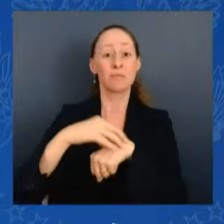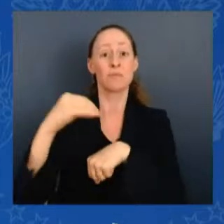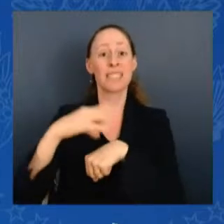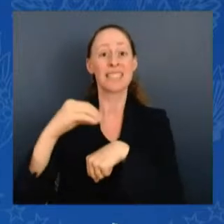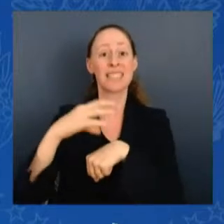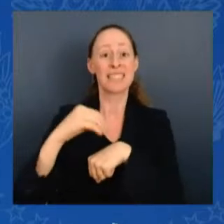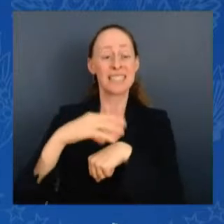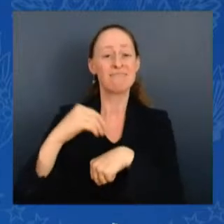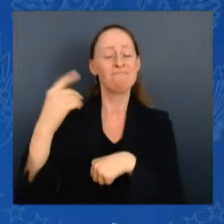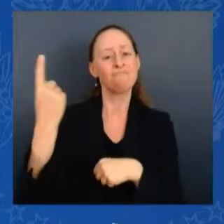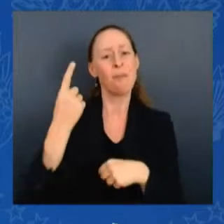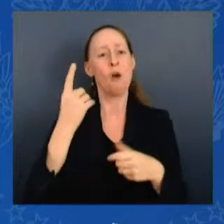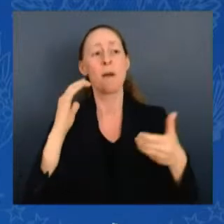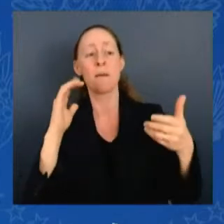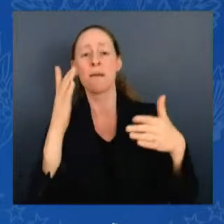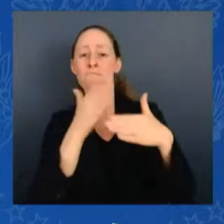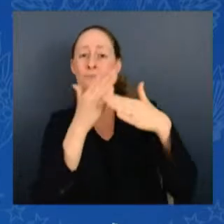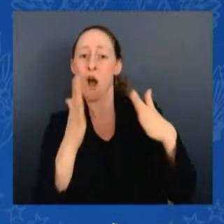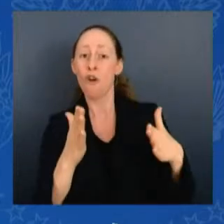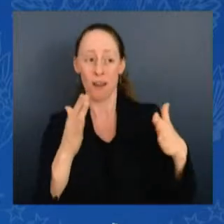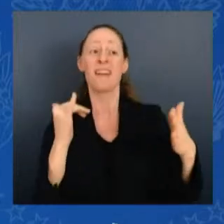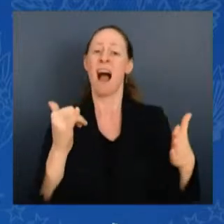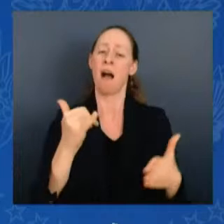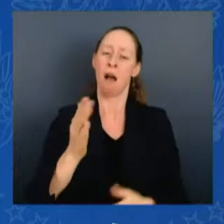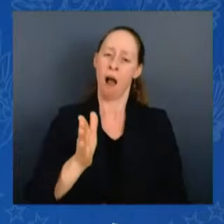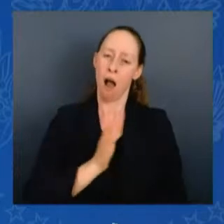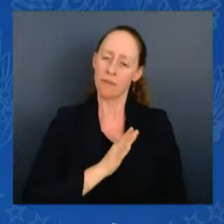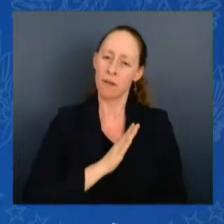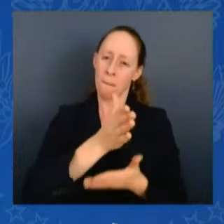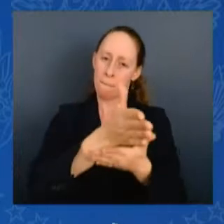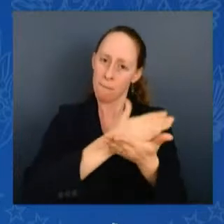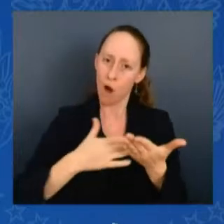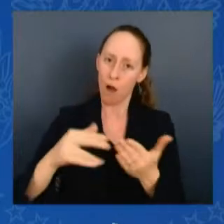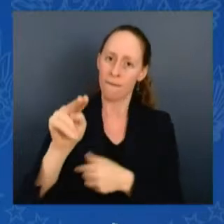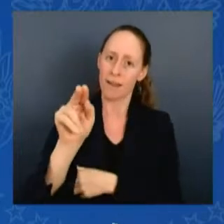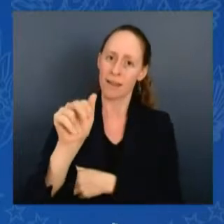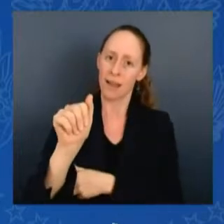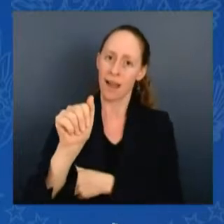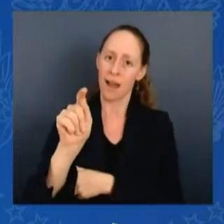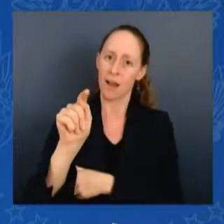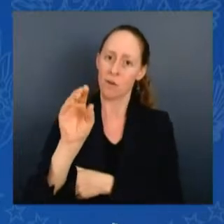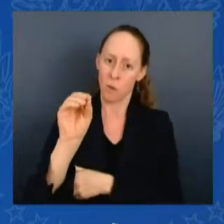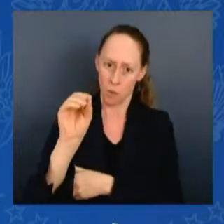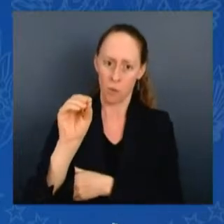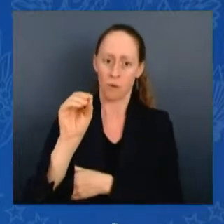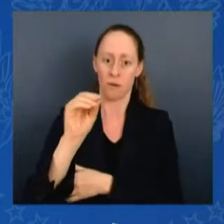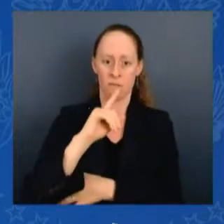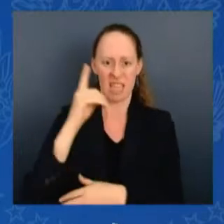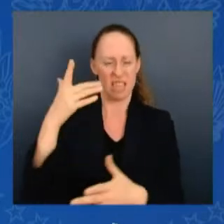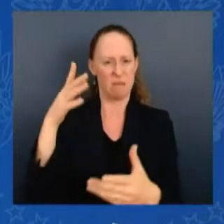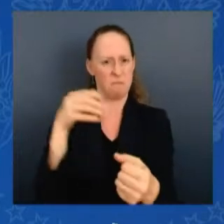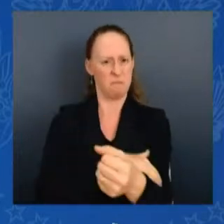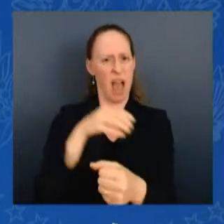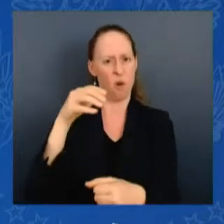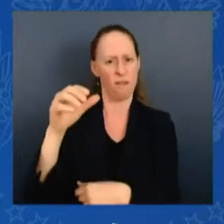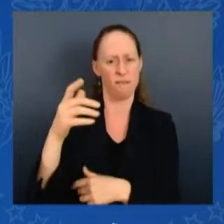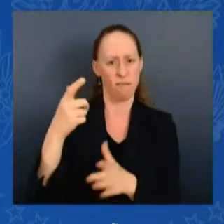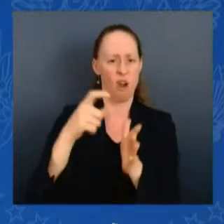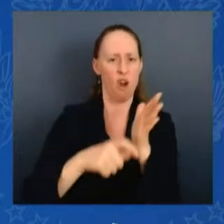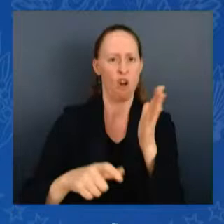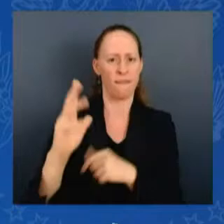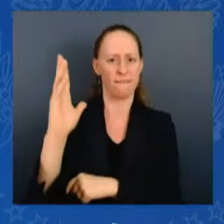because of the power and meaning of Article 5 guarantee, that's the reason. It was the most important aspect of the alliance